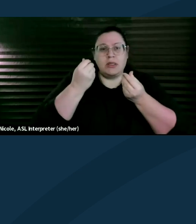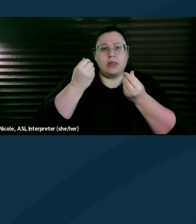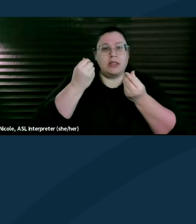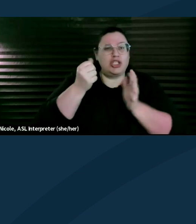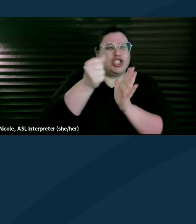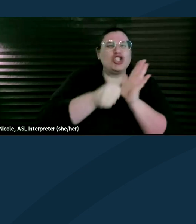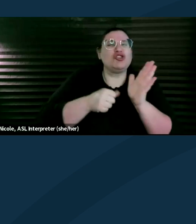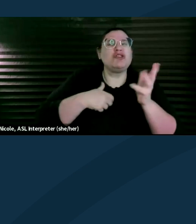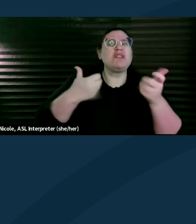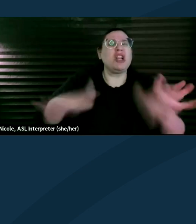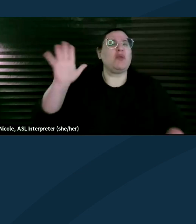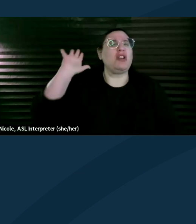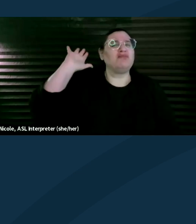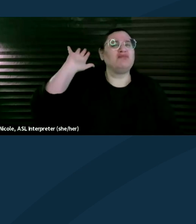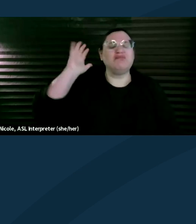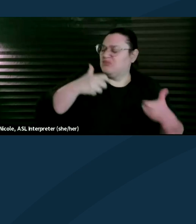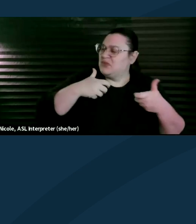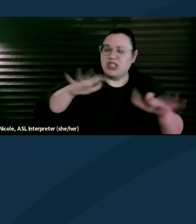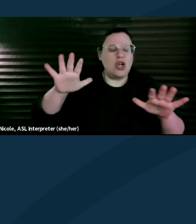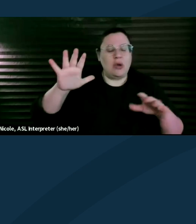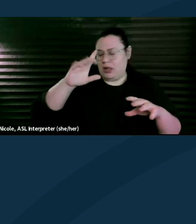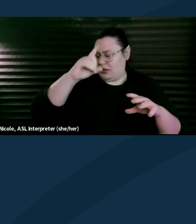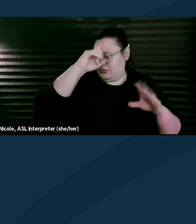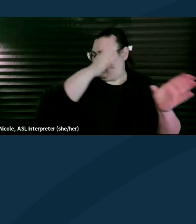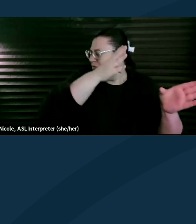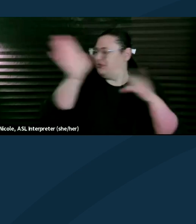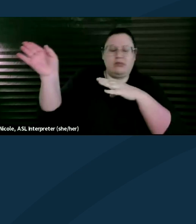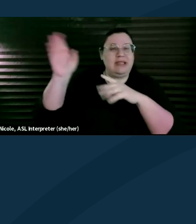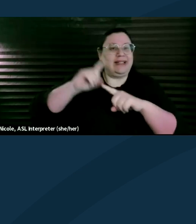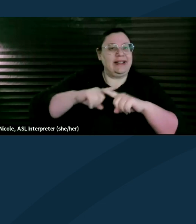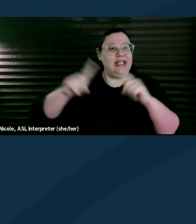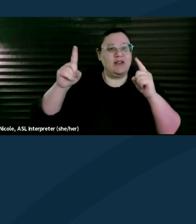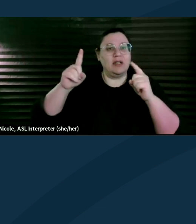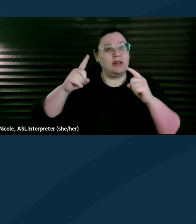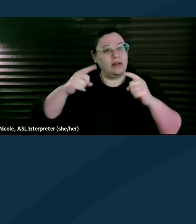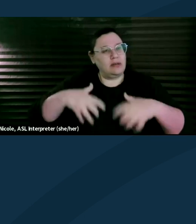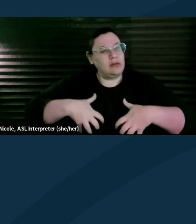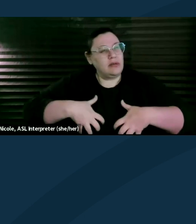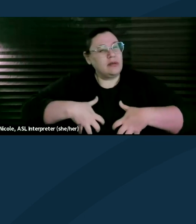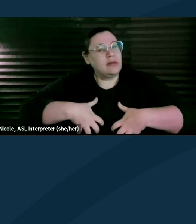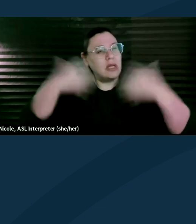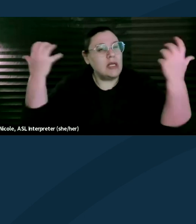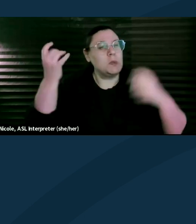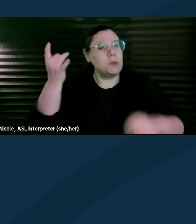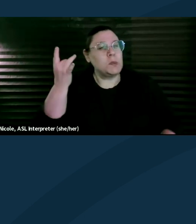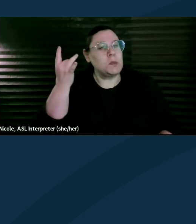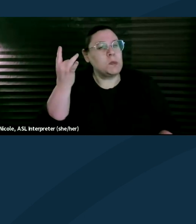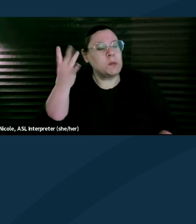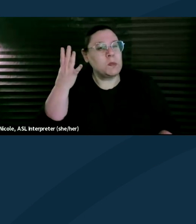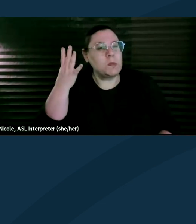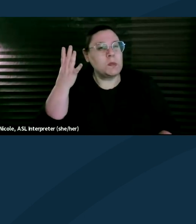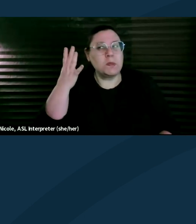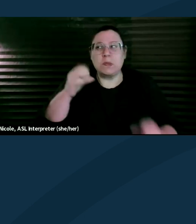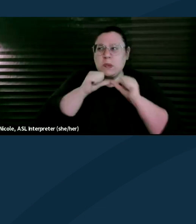anymore. I completely took my mind off of it. I was angry. And that went on for